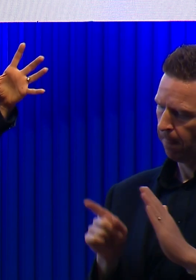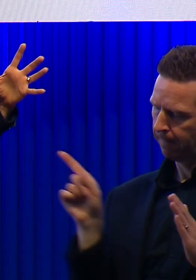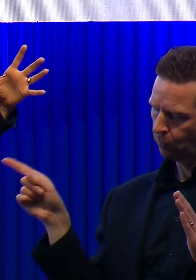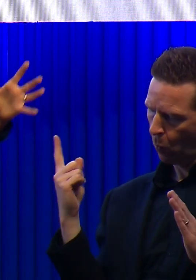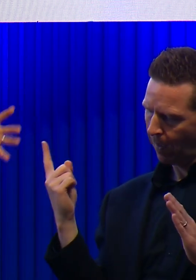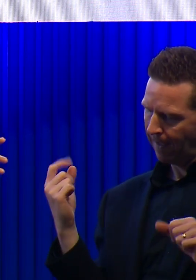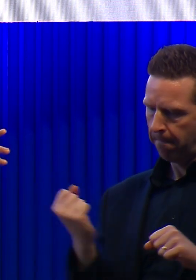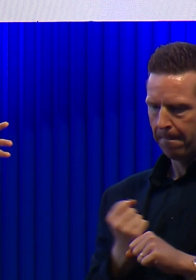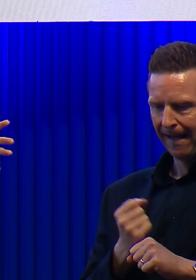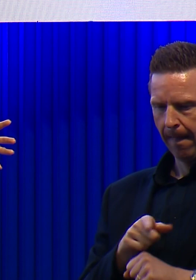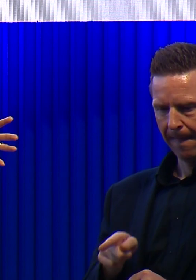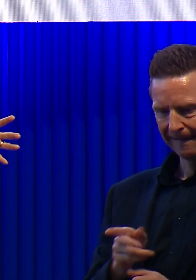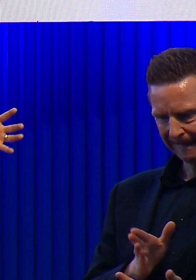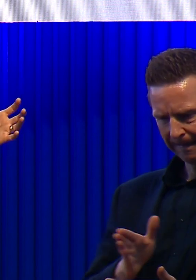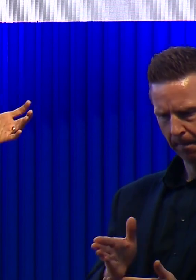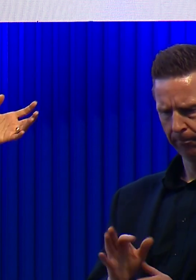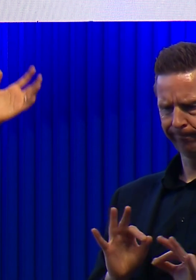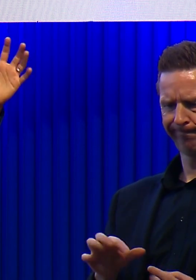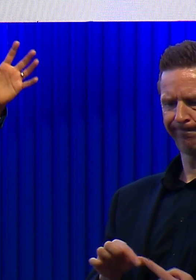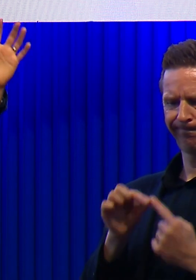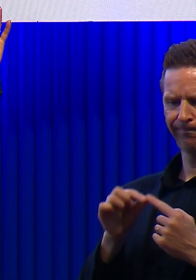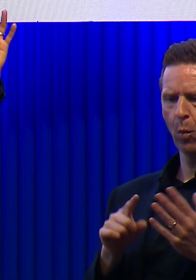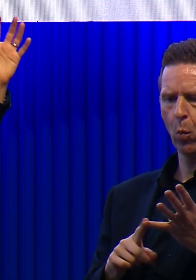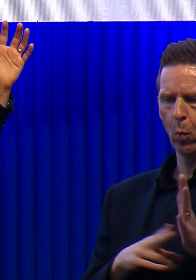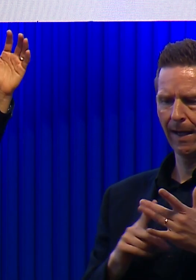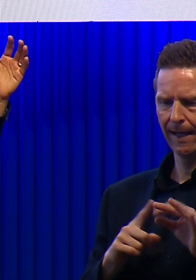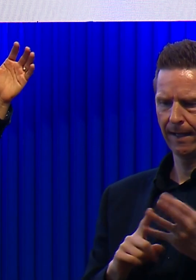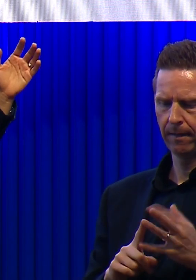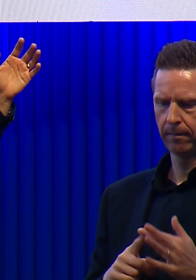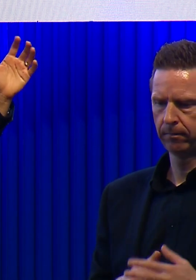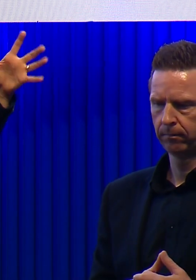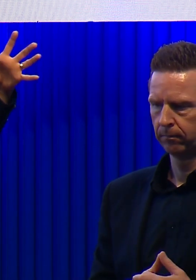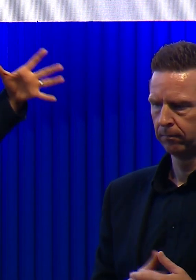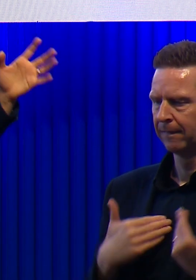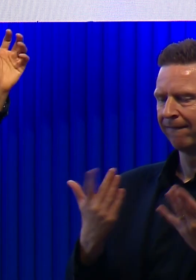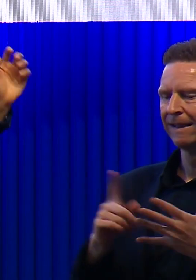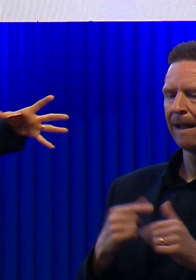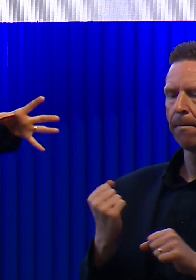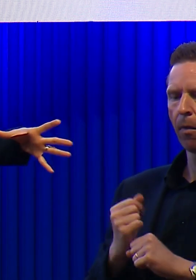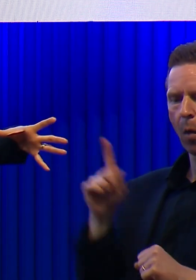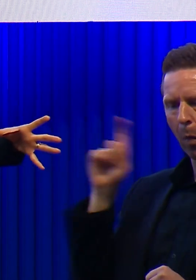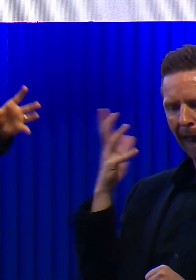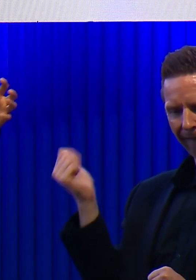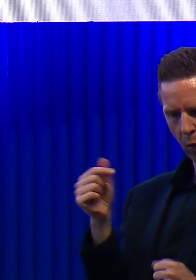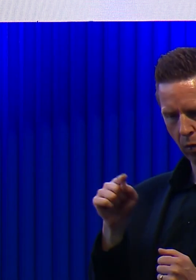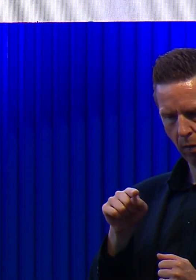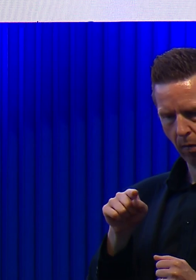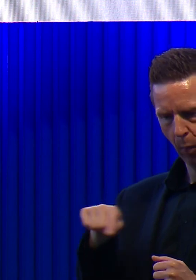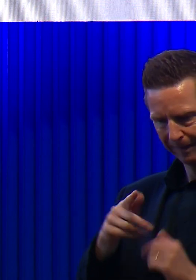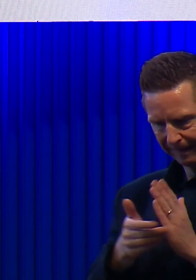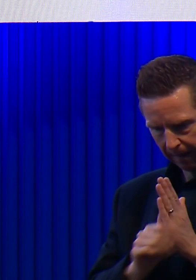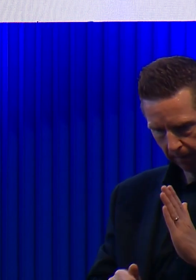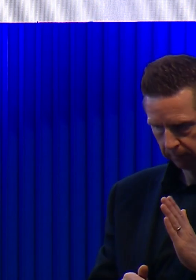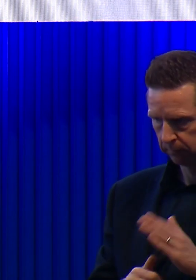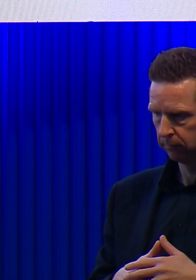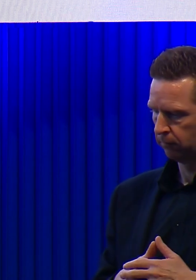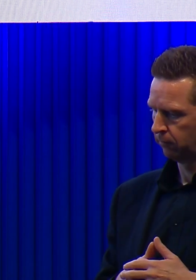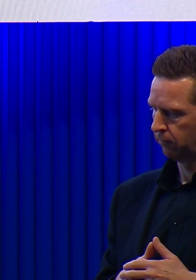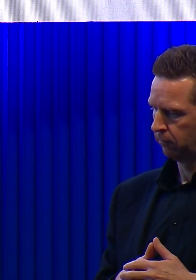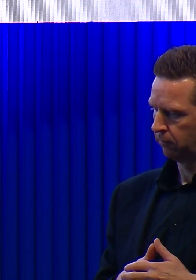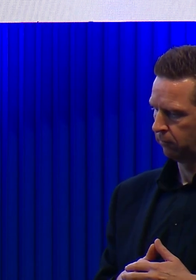very long. With big organizations, if they are working only on solutions, they won't be long until